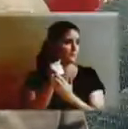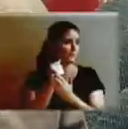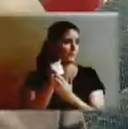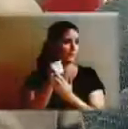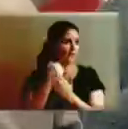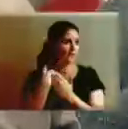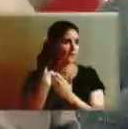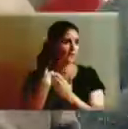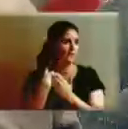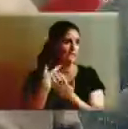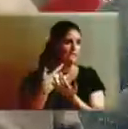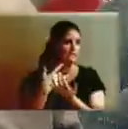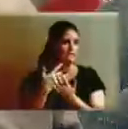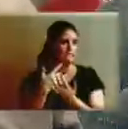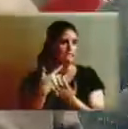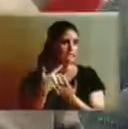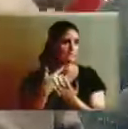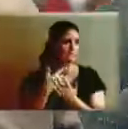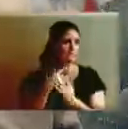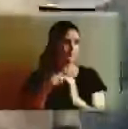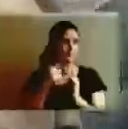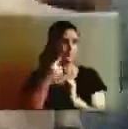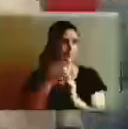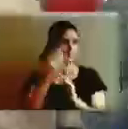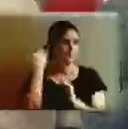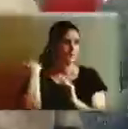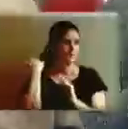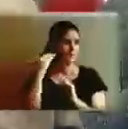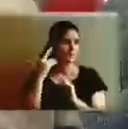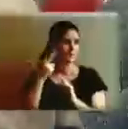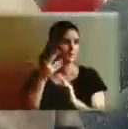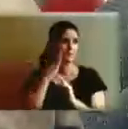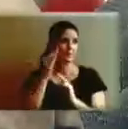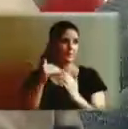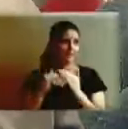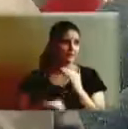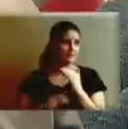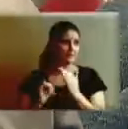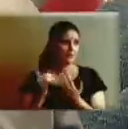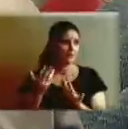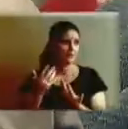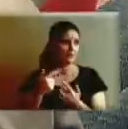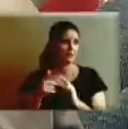conservative, but yet, based on past history, it would probably be less than that. But